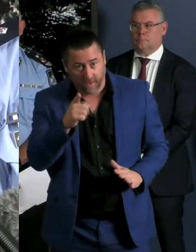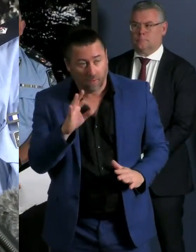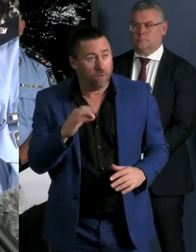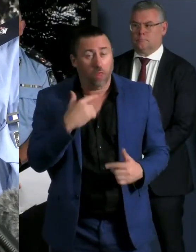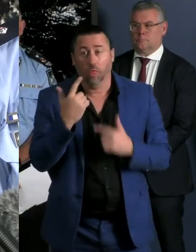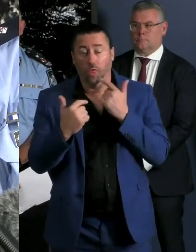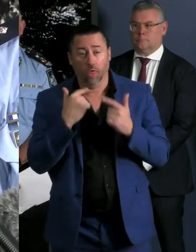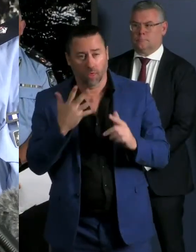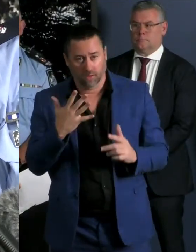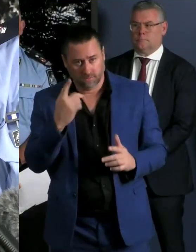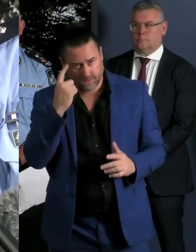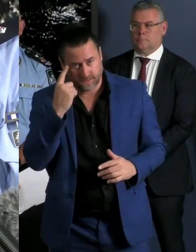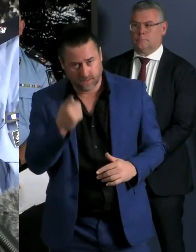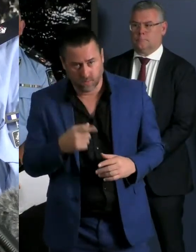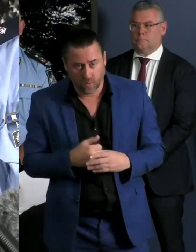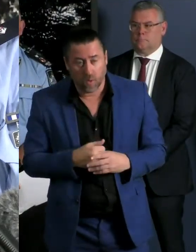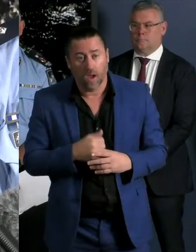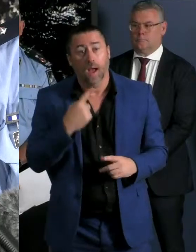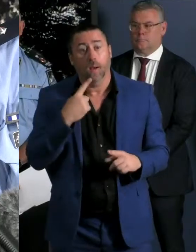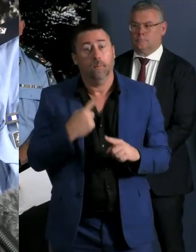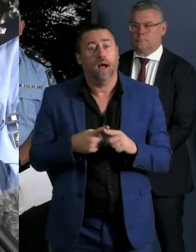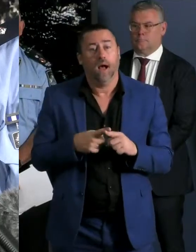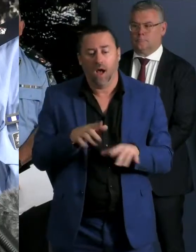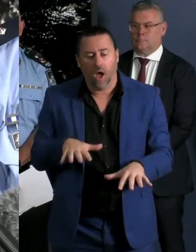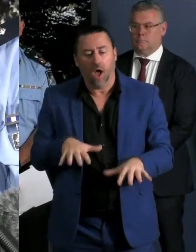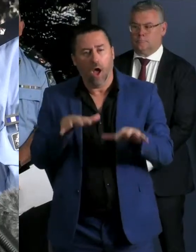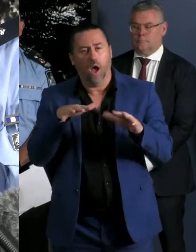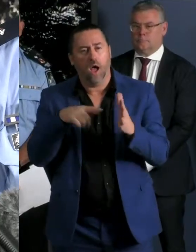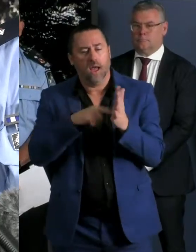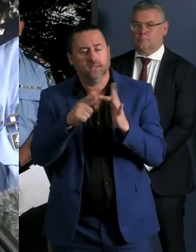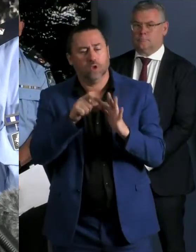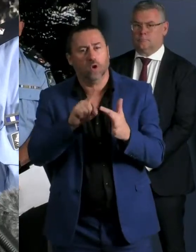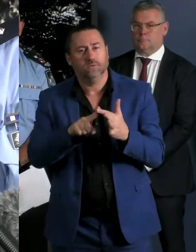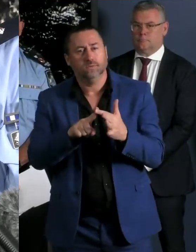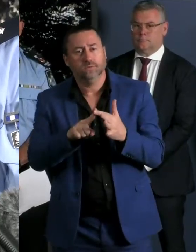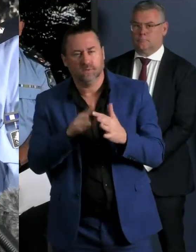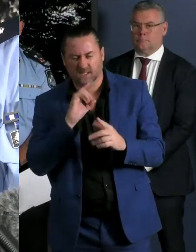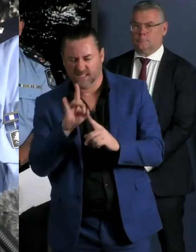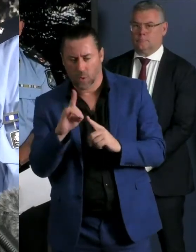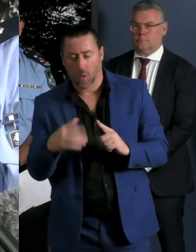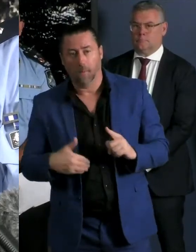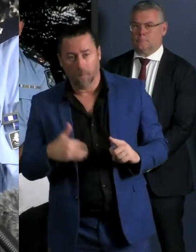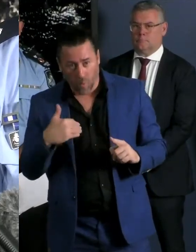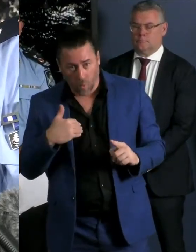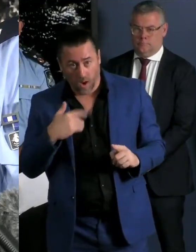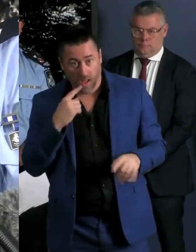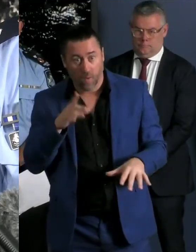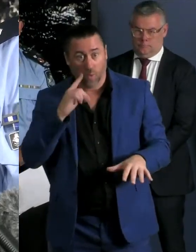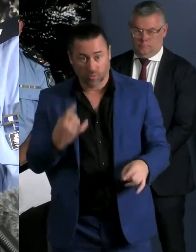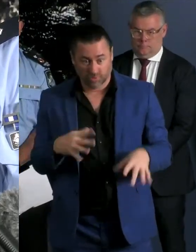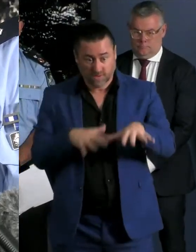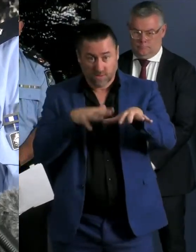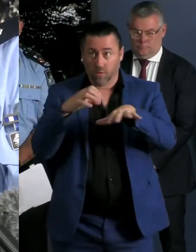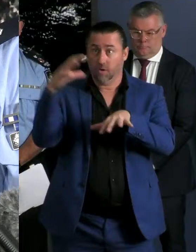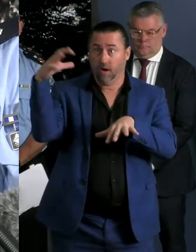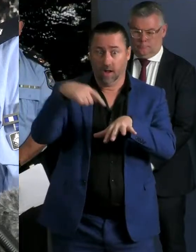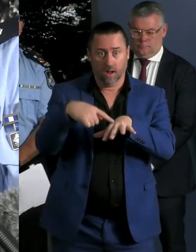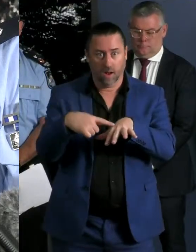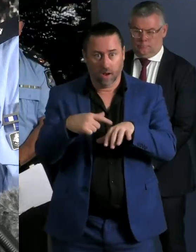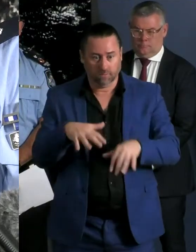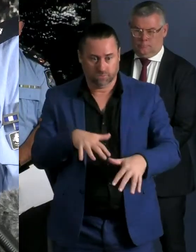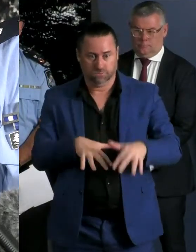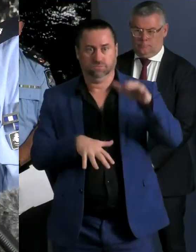storm surge as we see the high tide at Cairns at 10 a.m. In terms of riverine flooding, we've still got a watch current with some